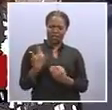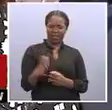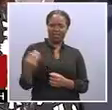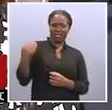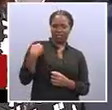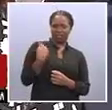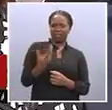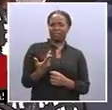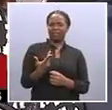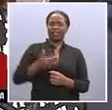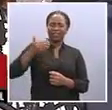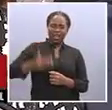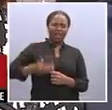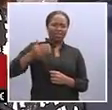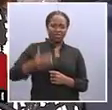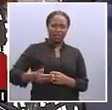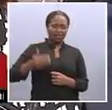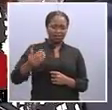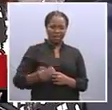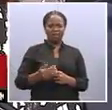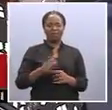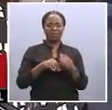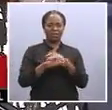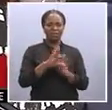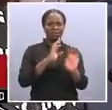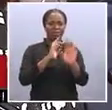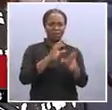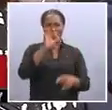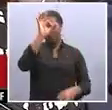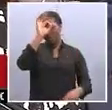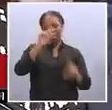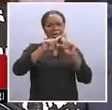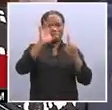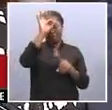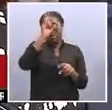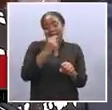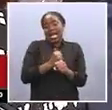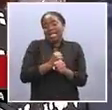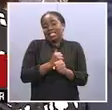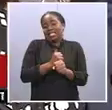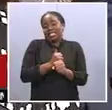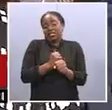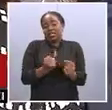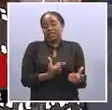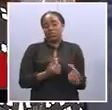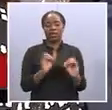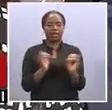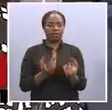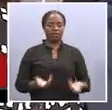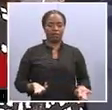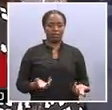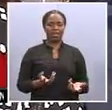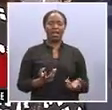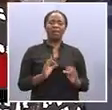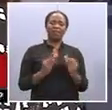After numerous cases were opened and no action was taken against this perpetrator, and the family